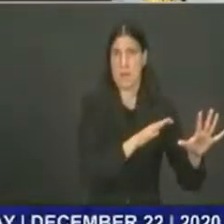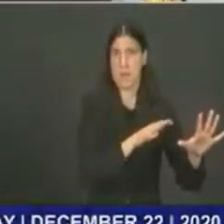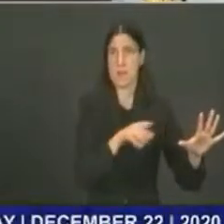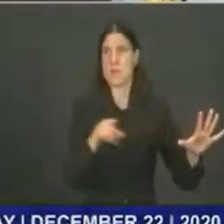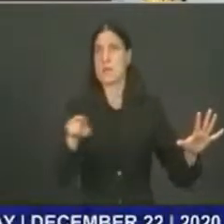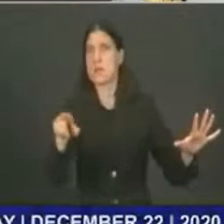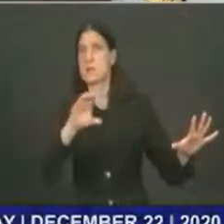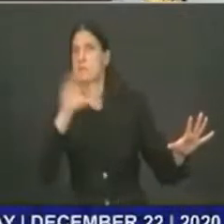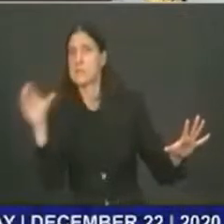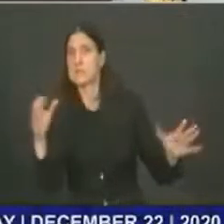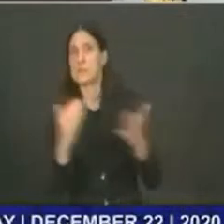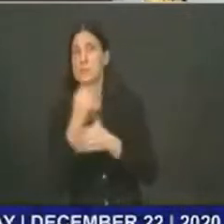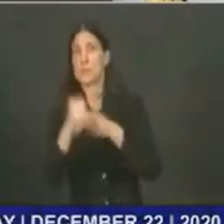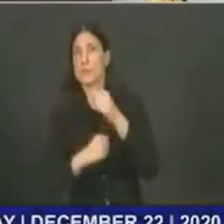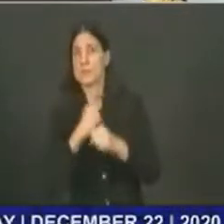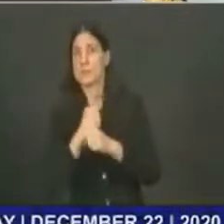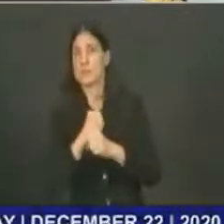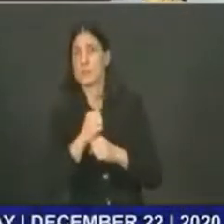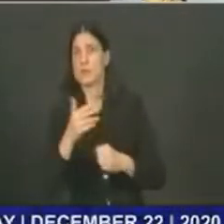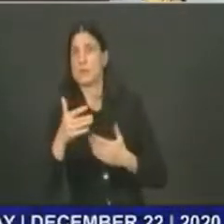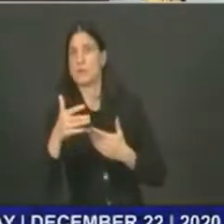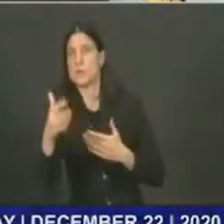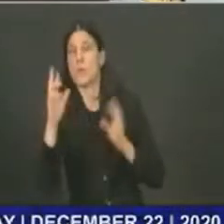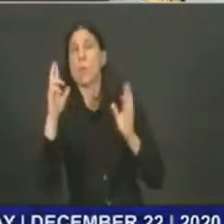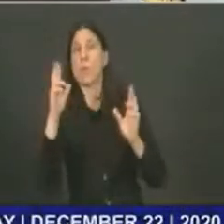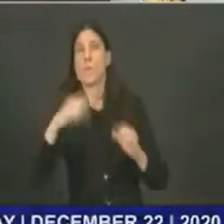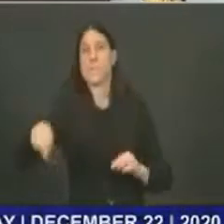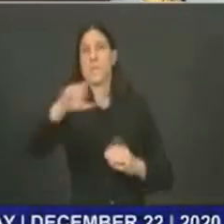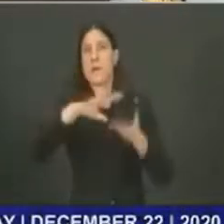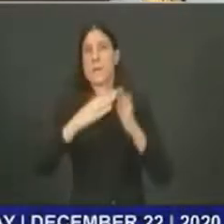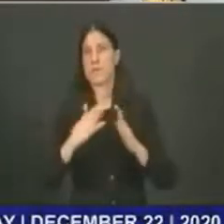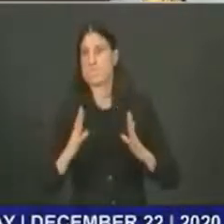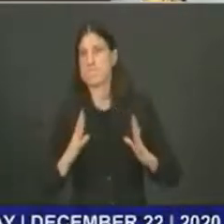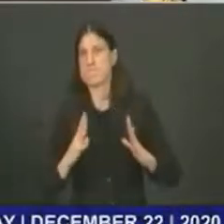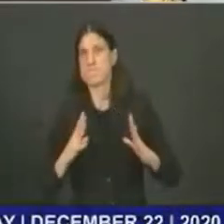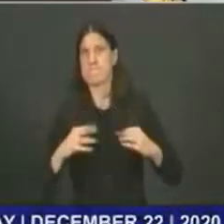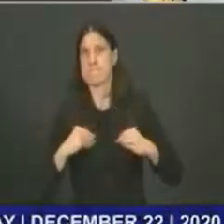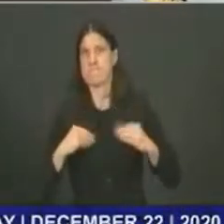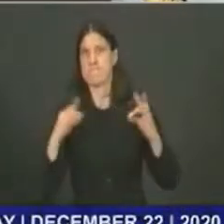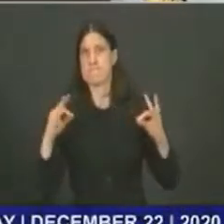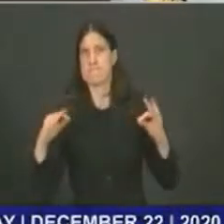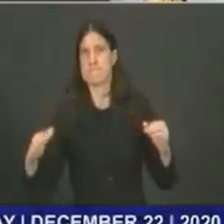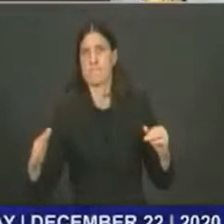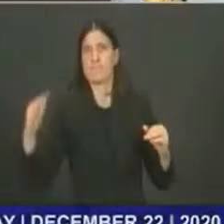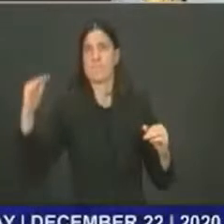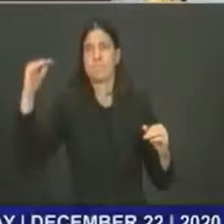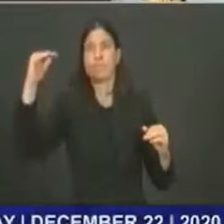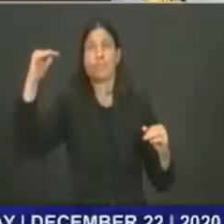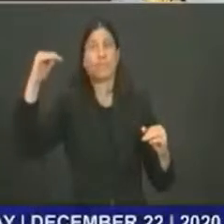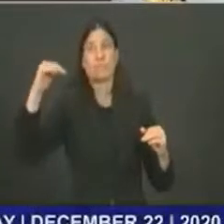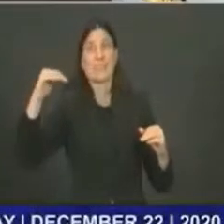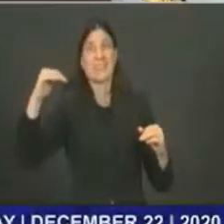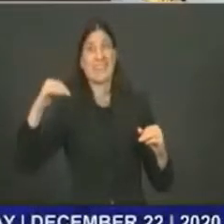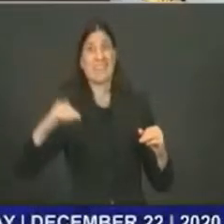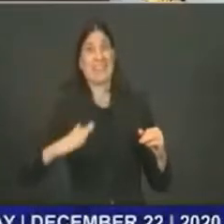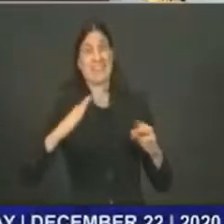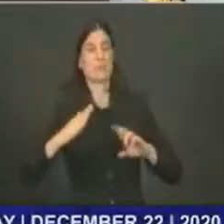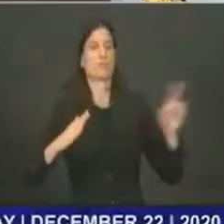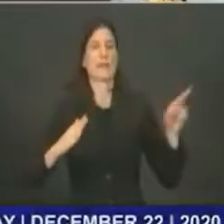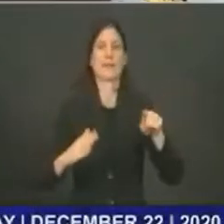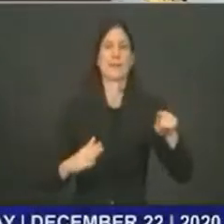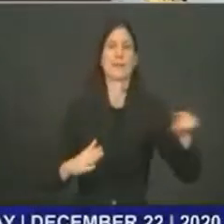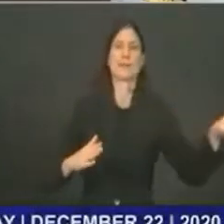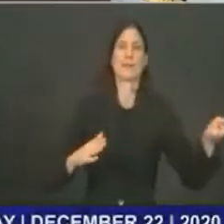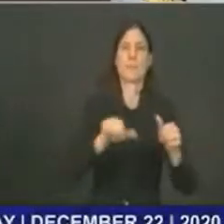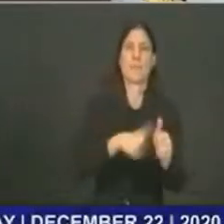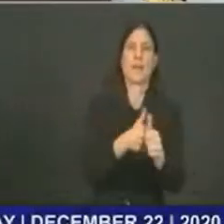to take it easy over the holidays. But if they don't, the hospitals will be filled right back up again come